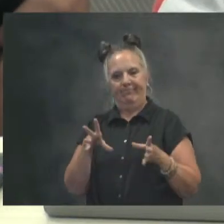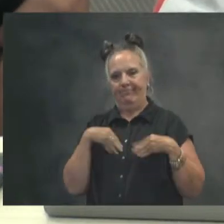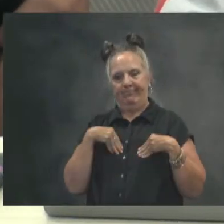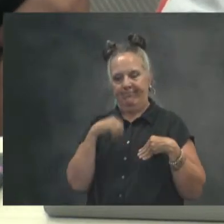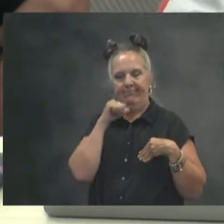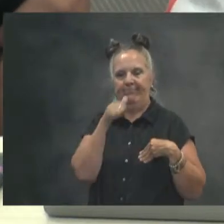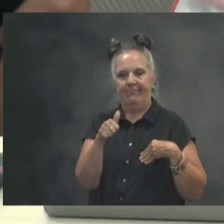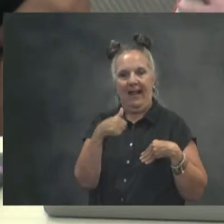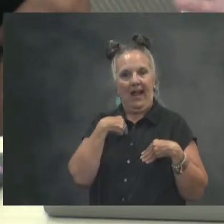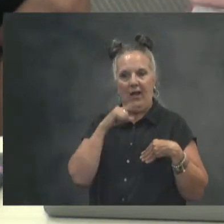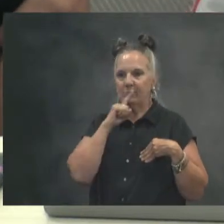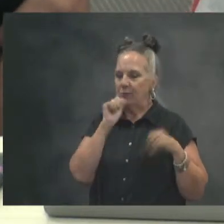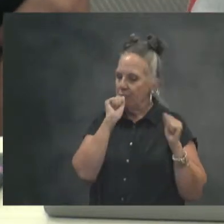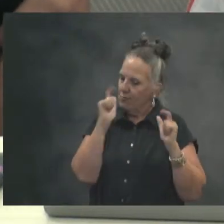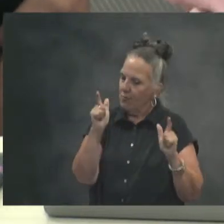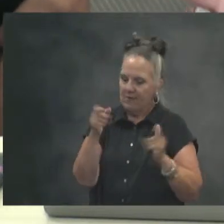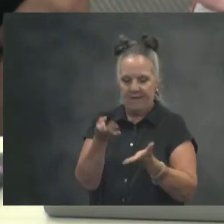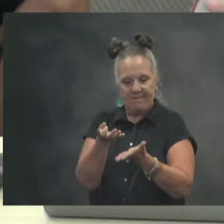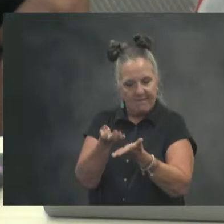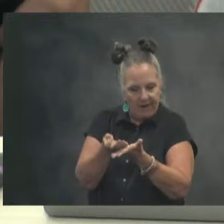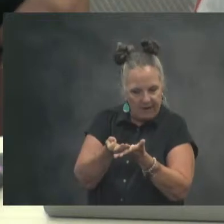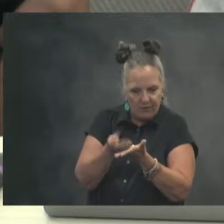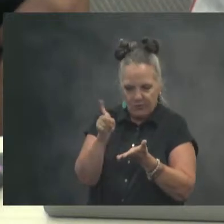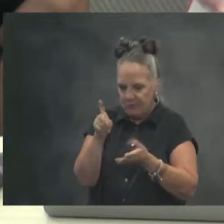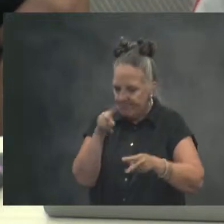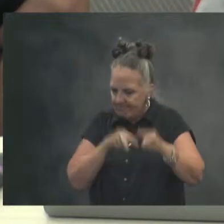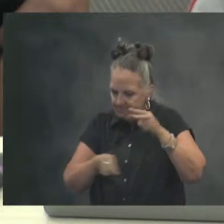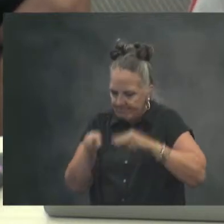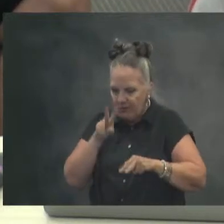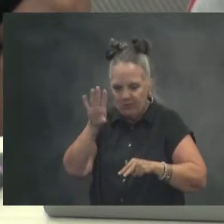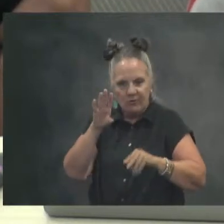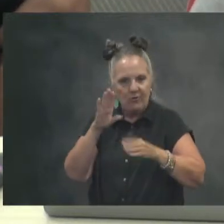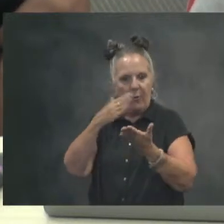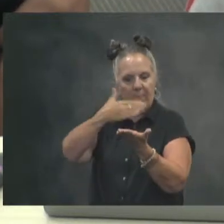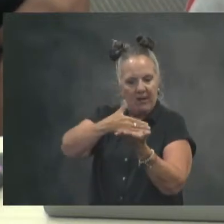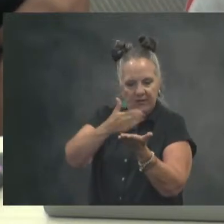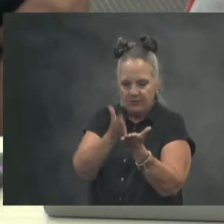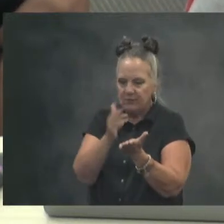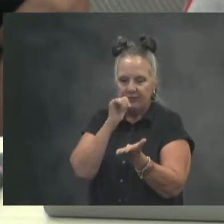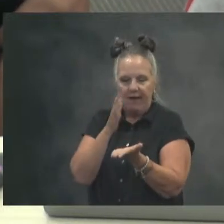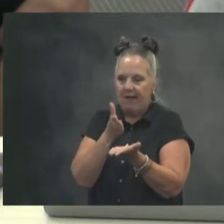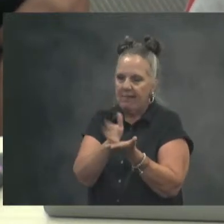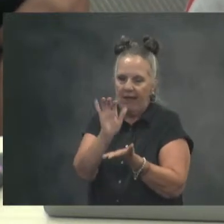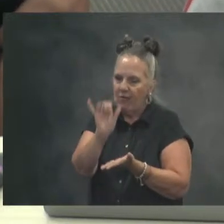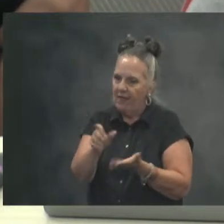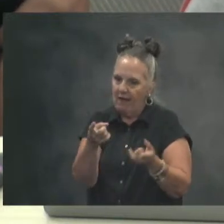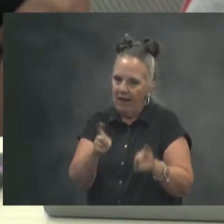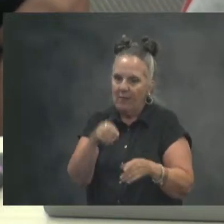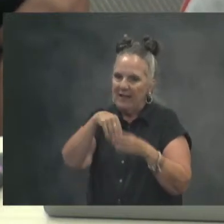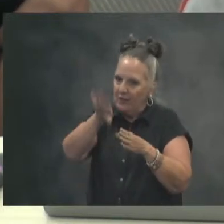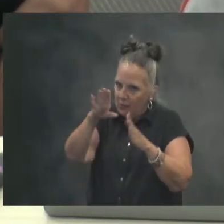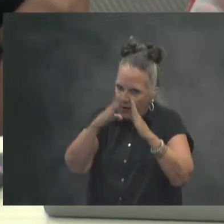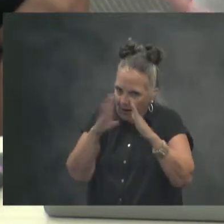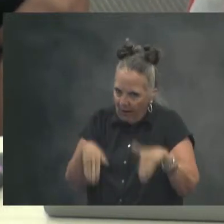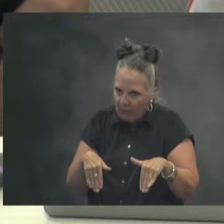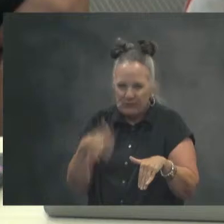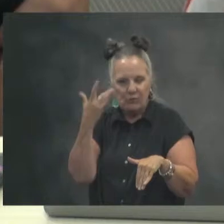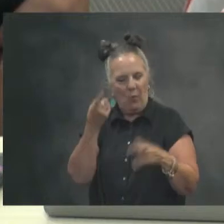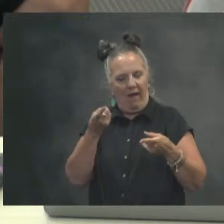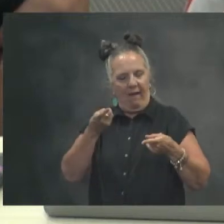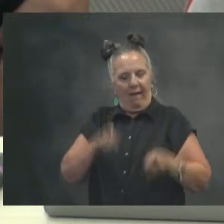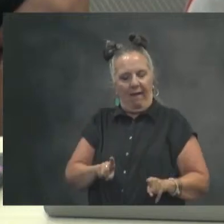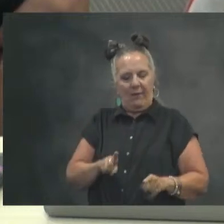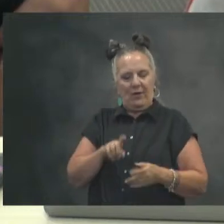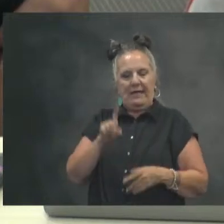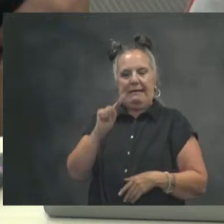of you are financial, you look at your finances, your budget, you're not going to allow that to happen in your household. So why allow